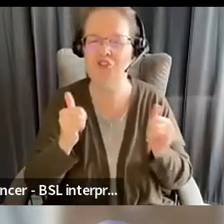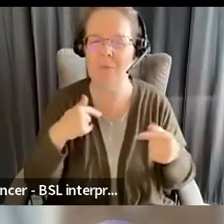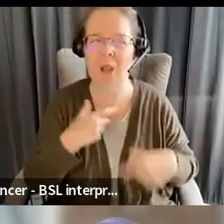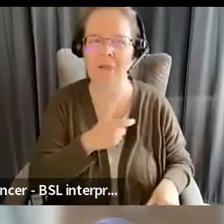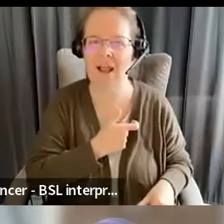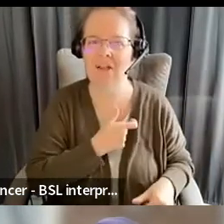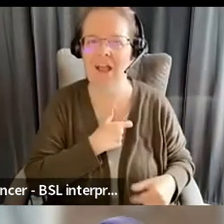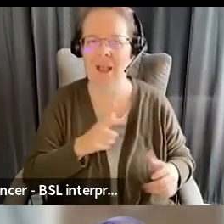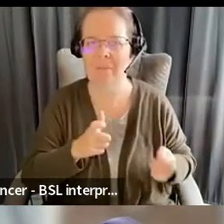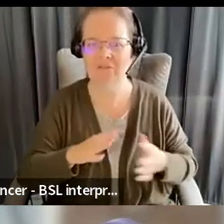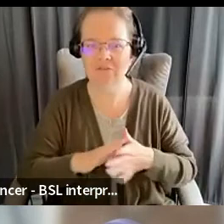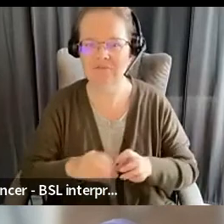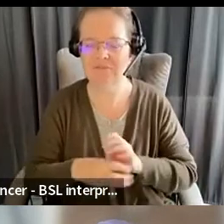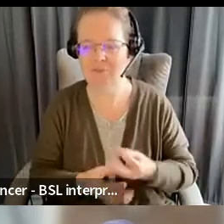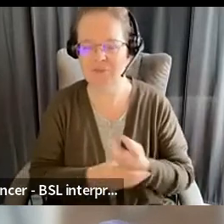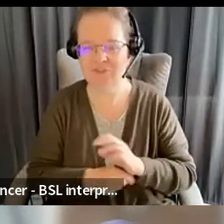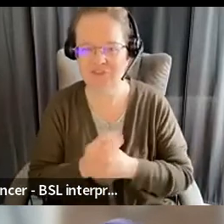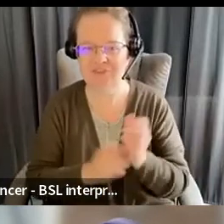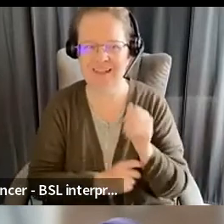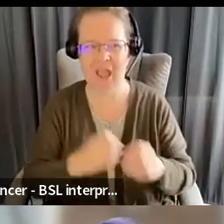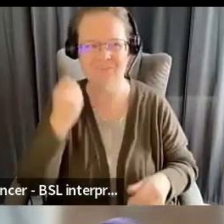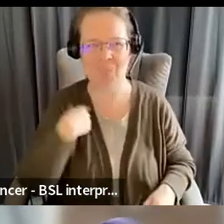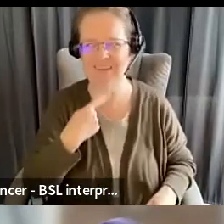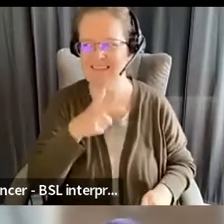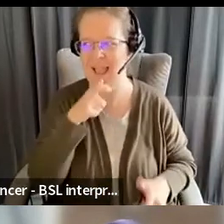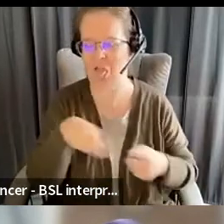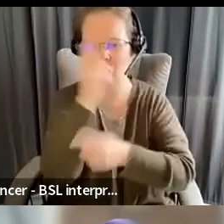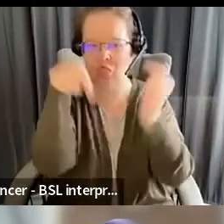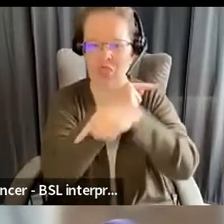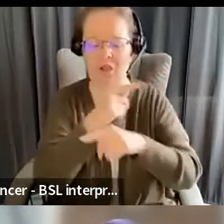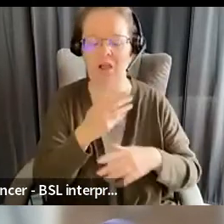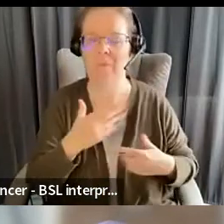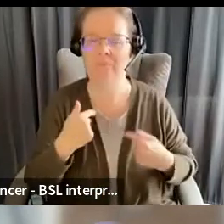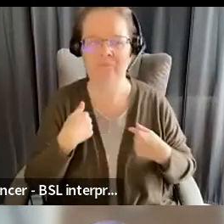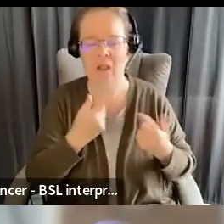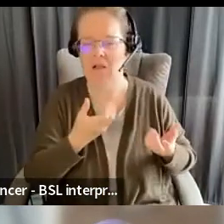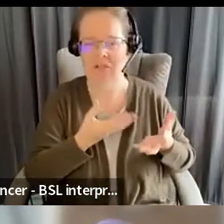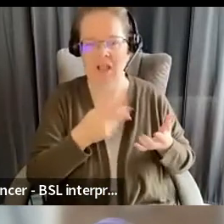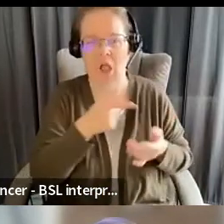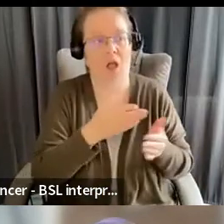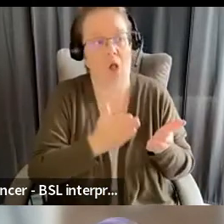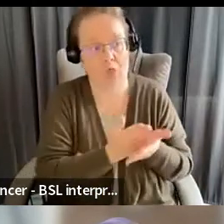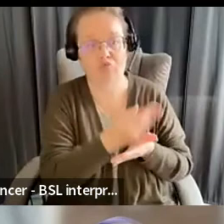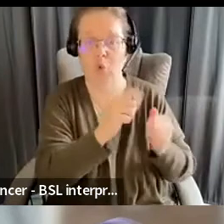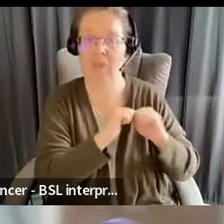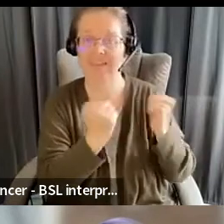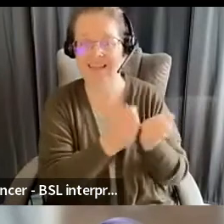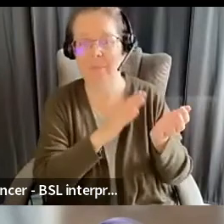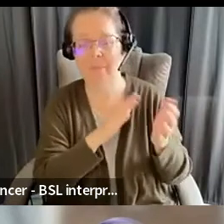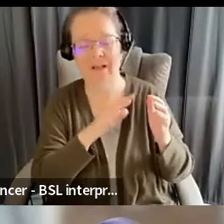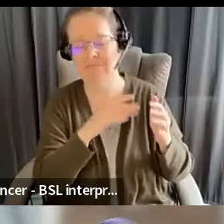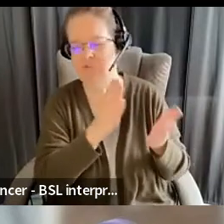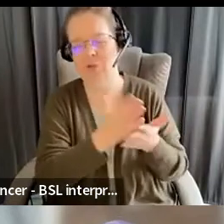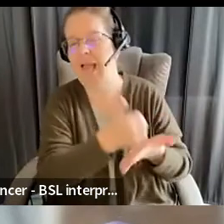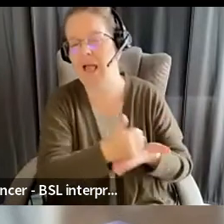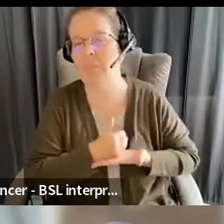nervous or a bit twitchy and I sort of forget what I'm saying. So actually being able to do that and them doing that for me on Teams was so helpful. I